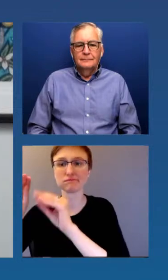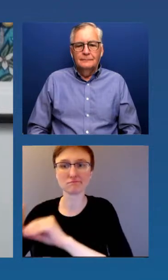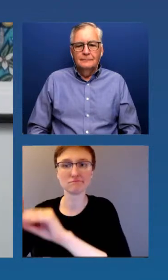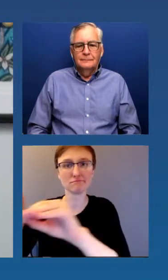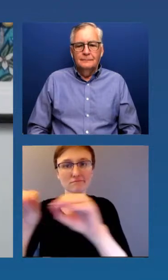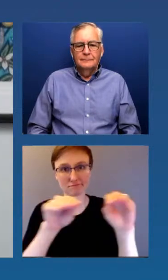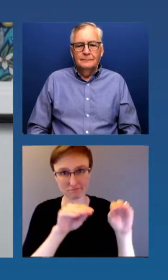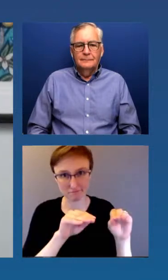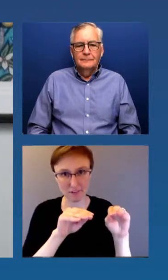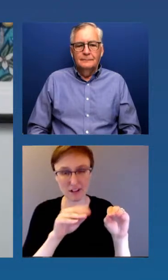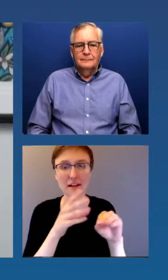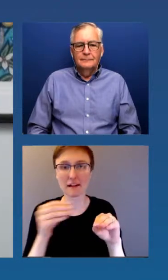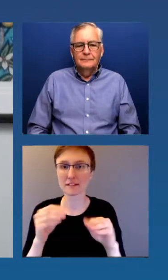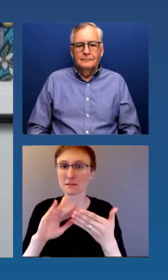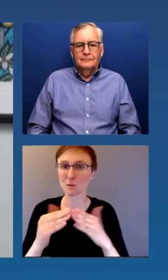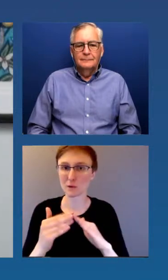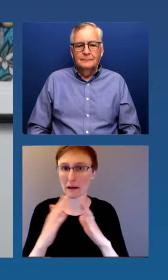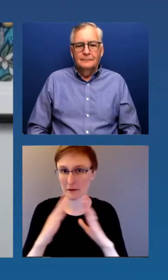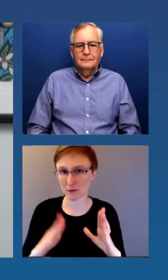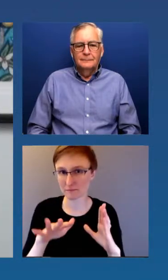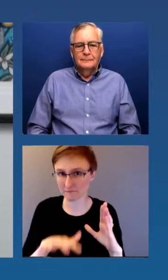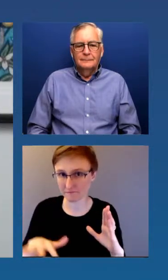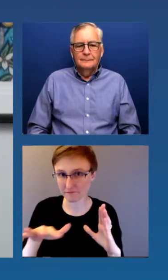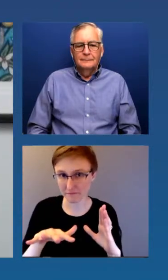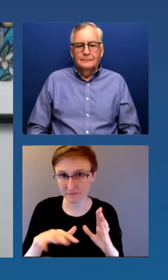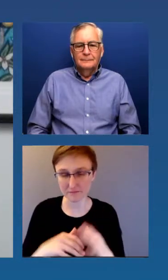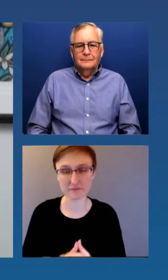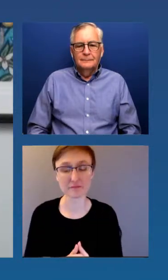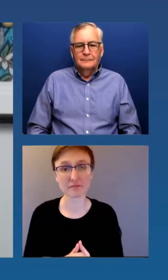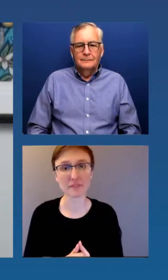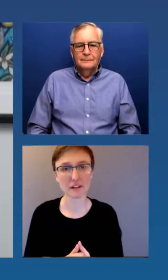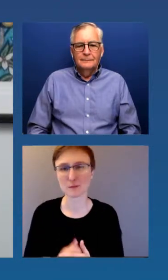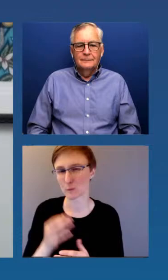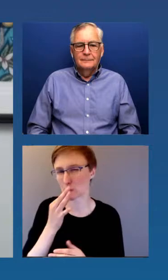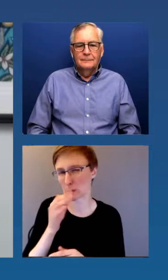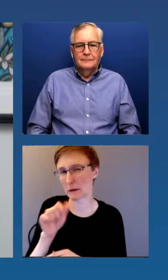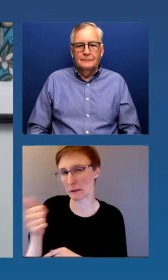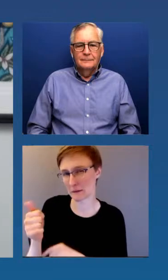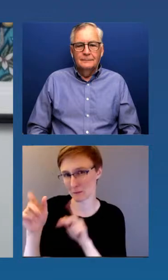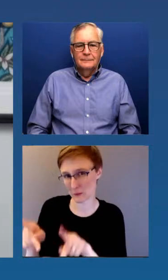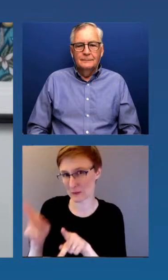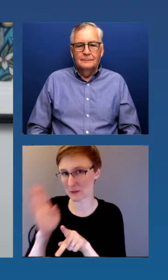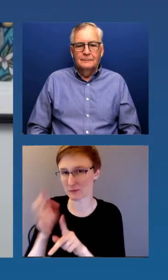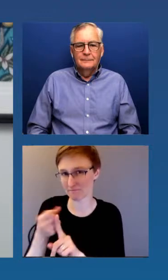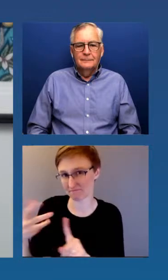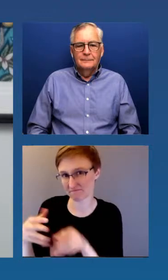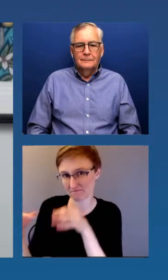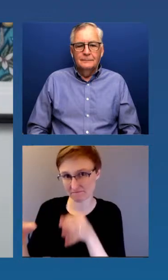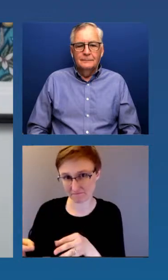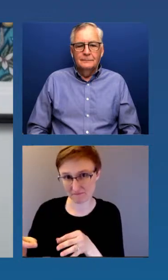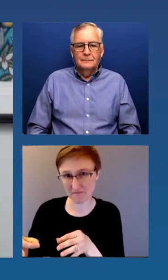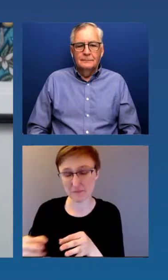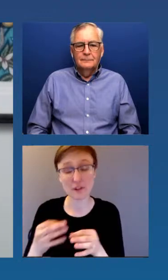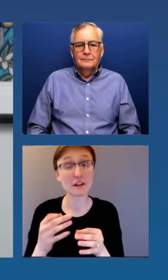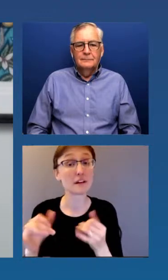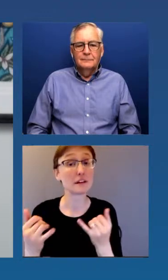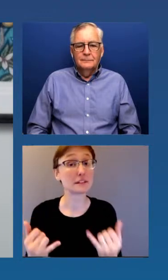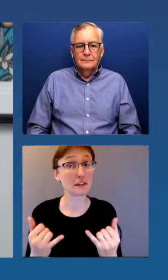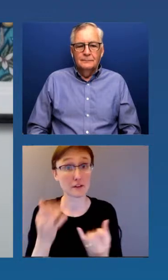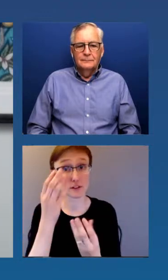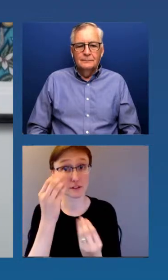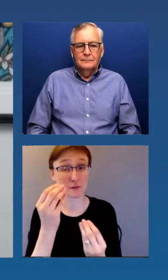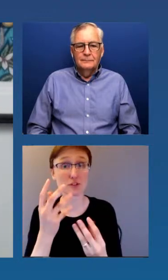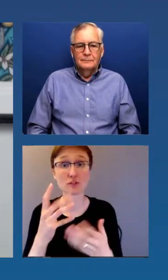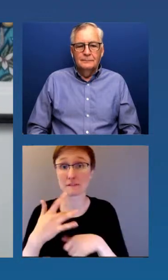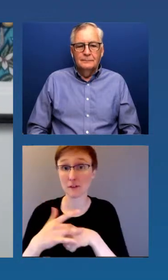this soon. And so this data, which is now available on the Ottawa Neighborhood Study,